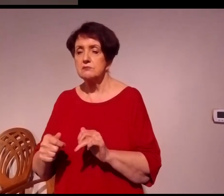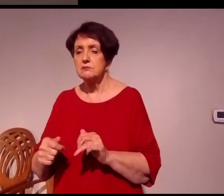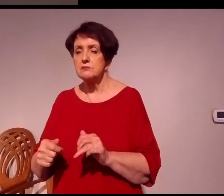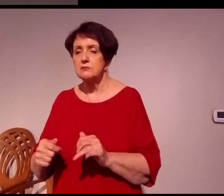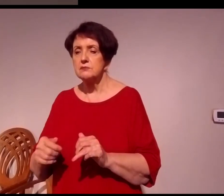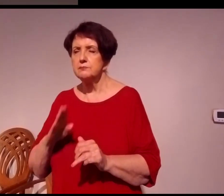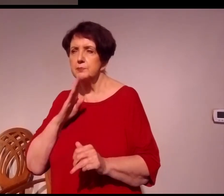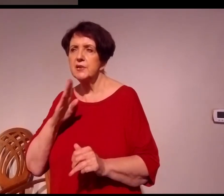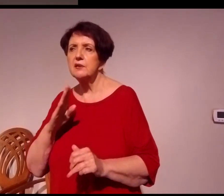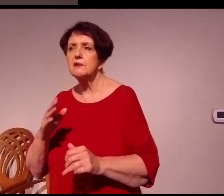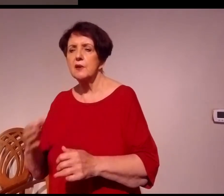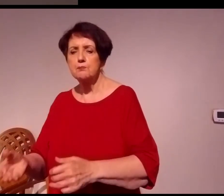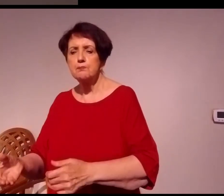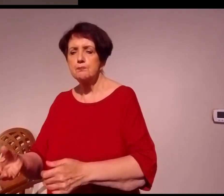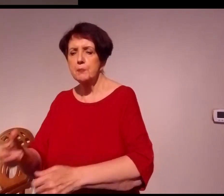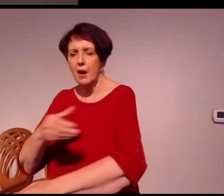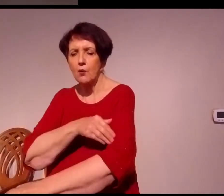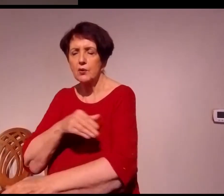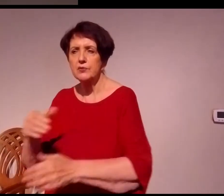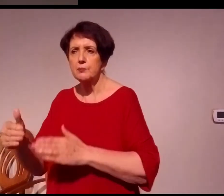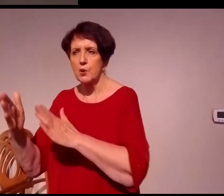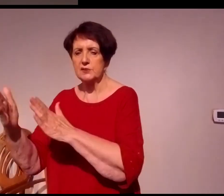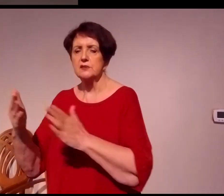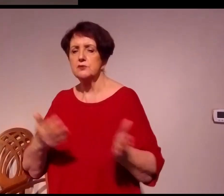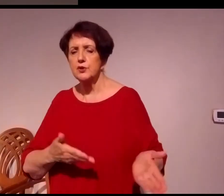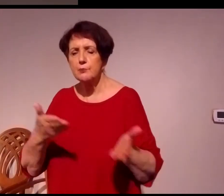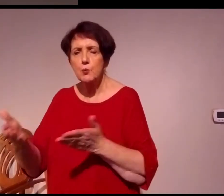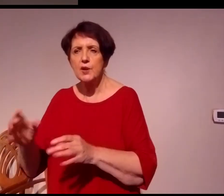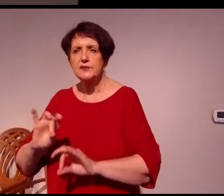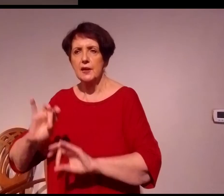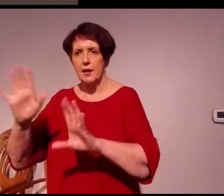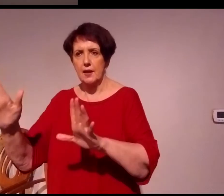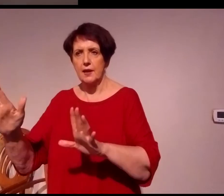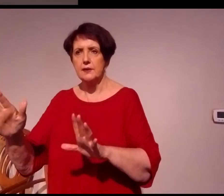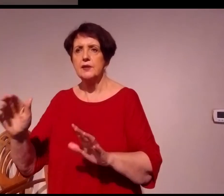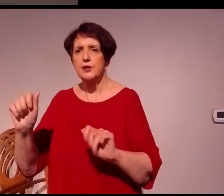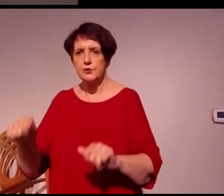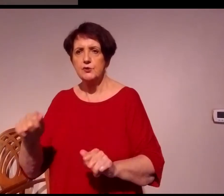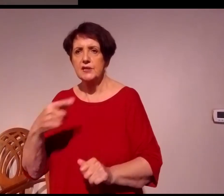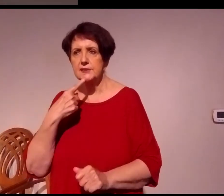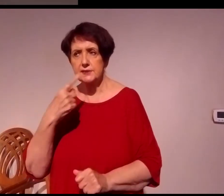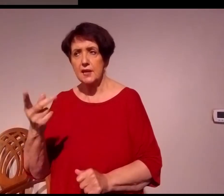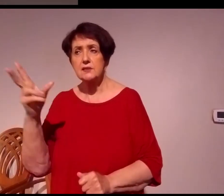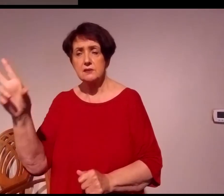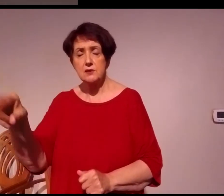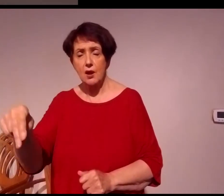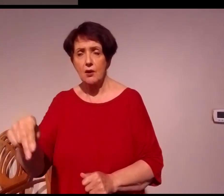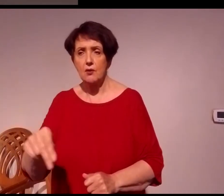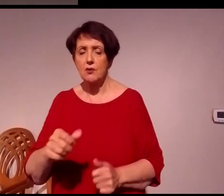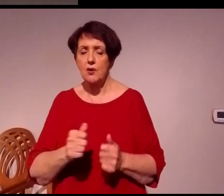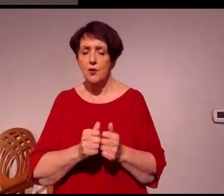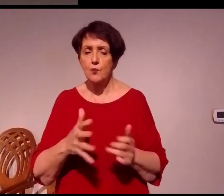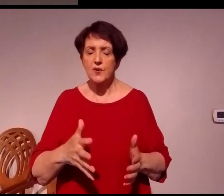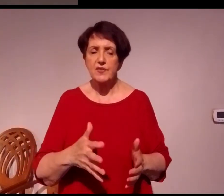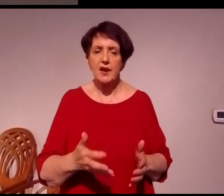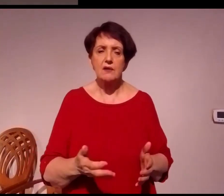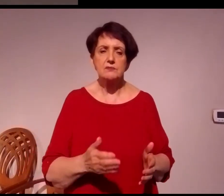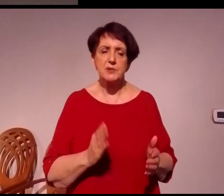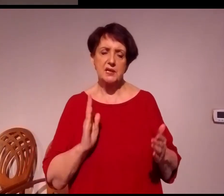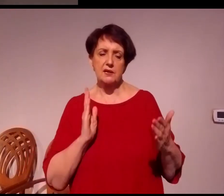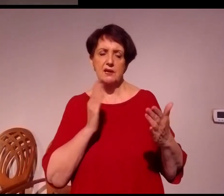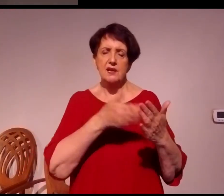We can be the light. We can bring the light. And you see, we can say no without being